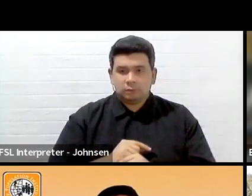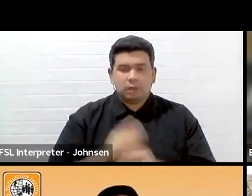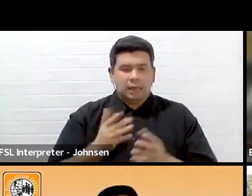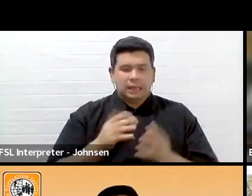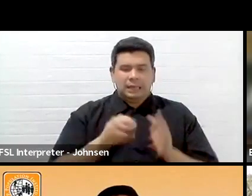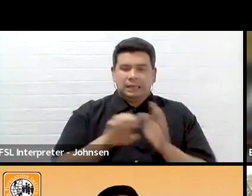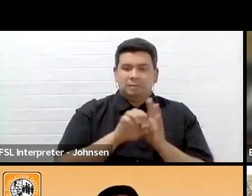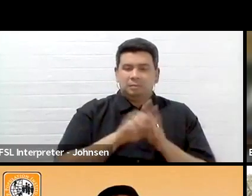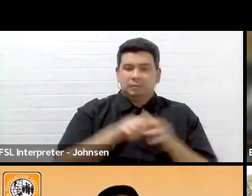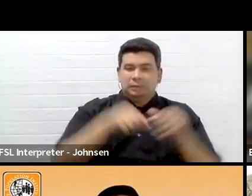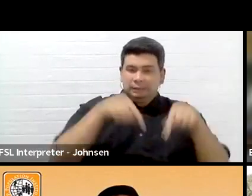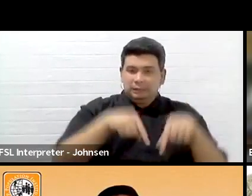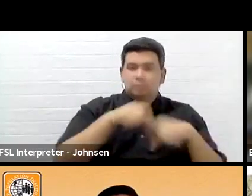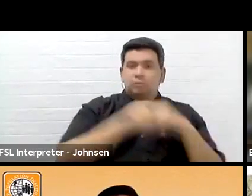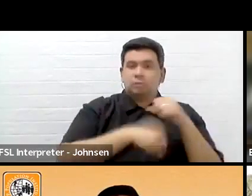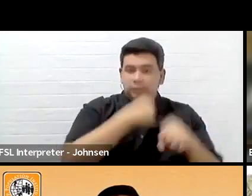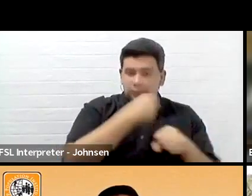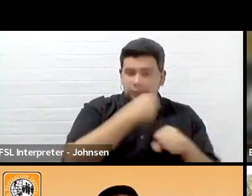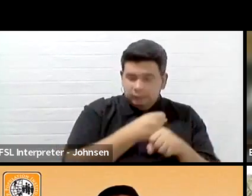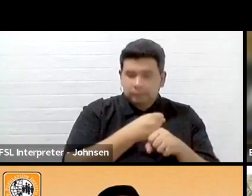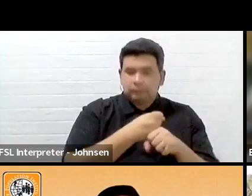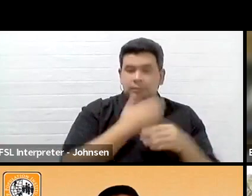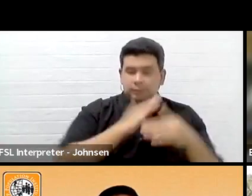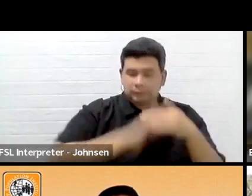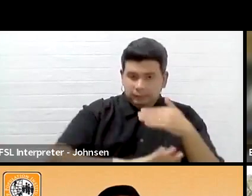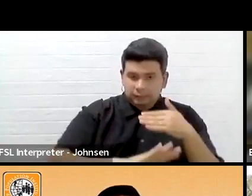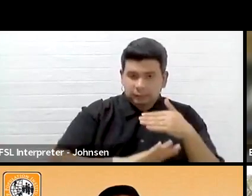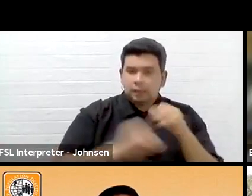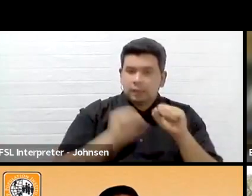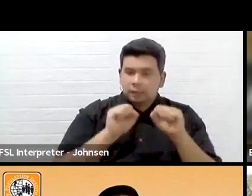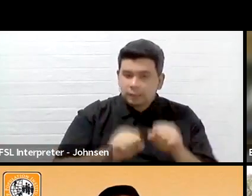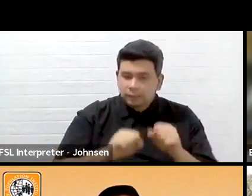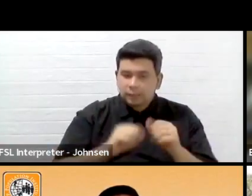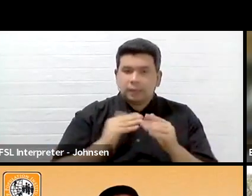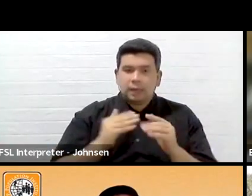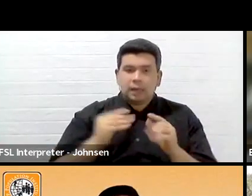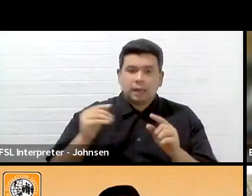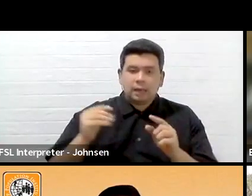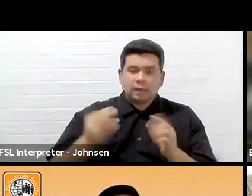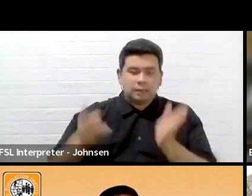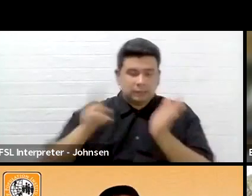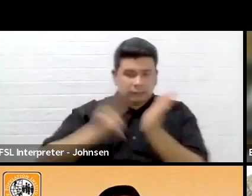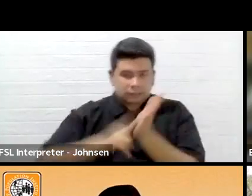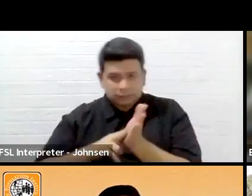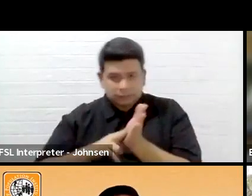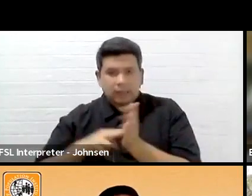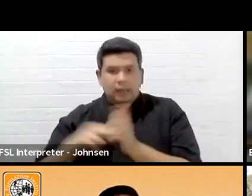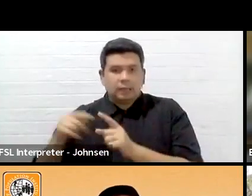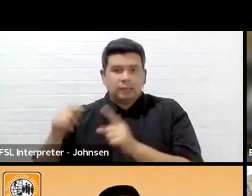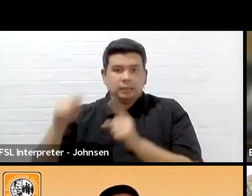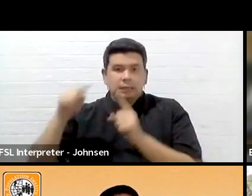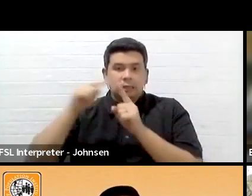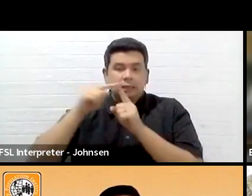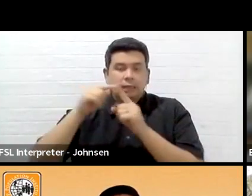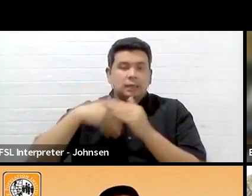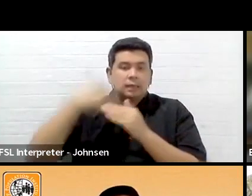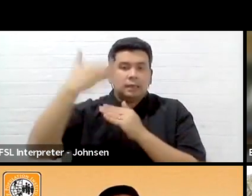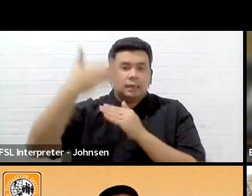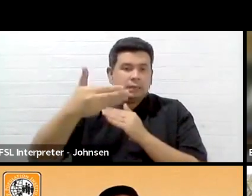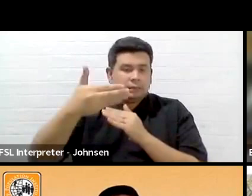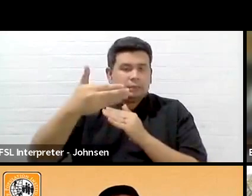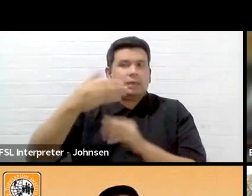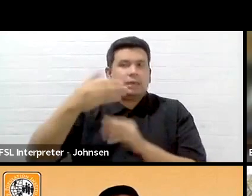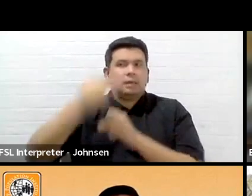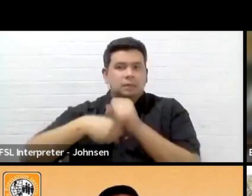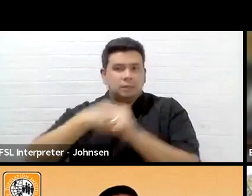even beyond March, there are still those that are, coming in late. No? So marami pang late registration. And we know